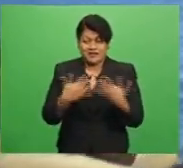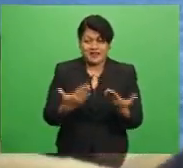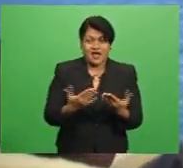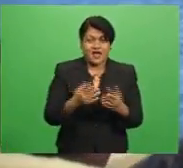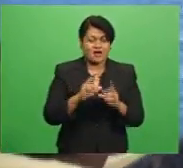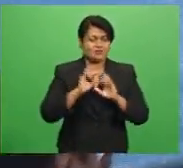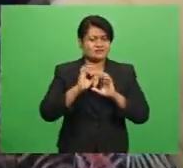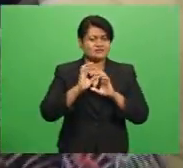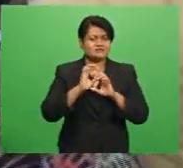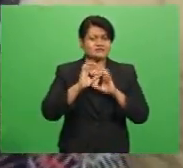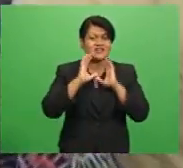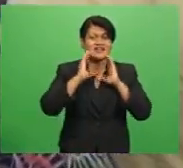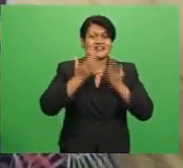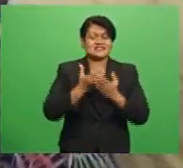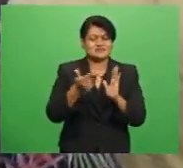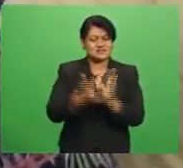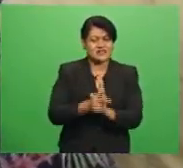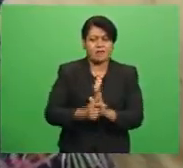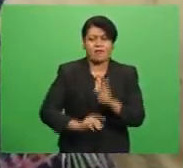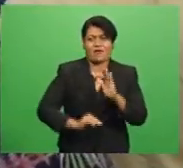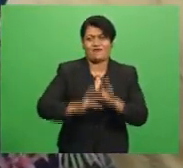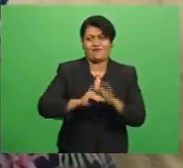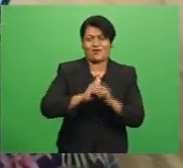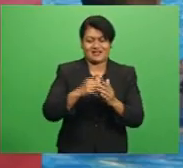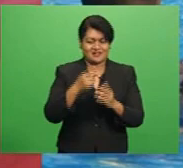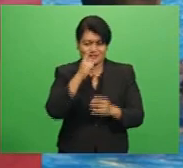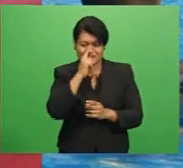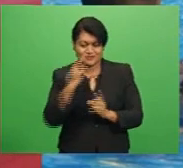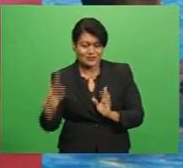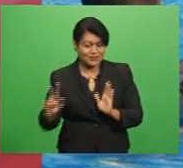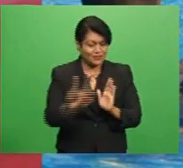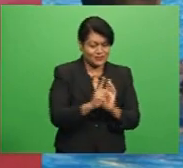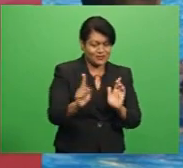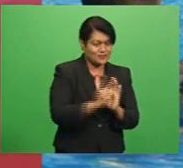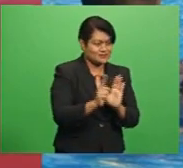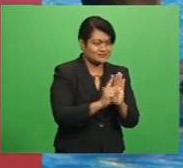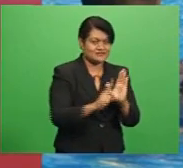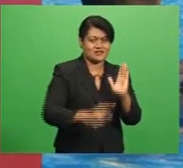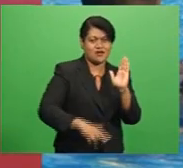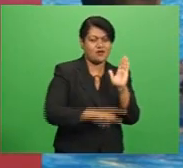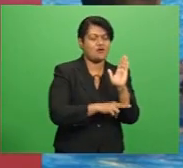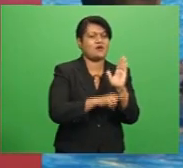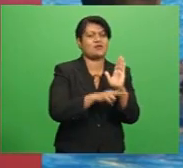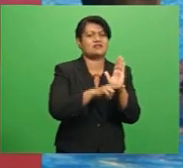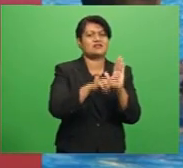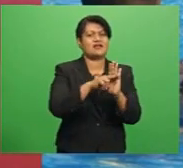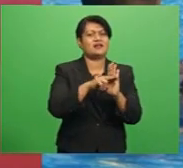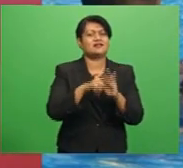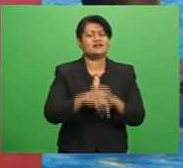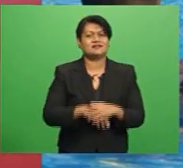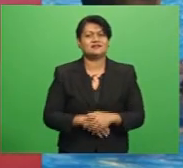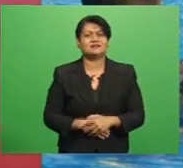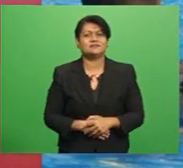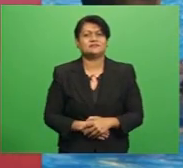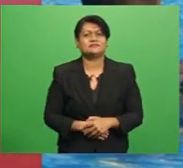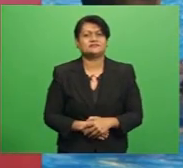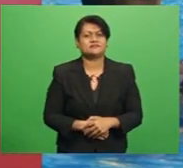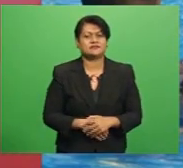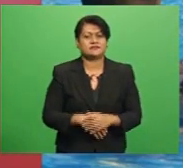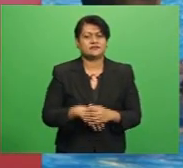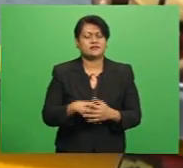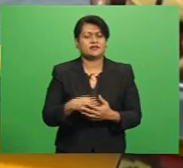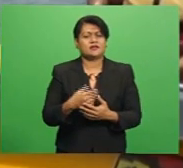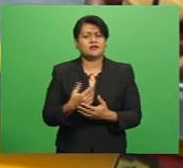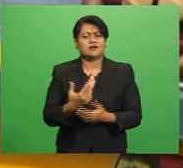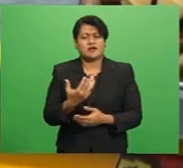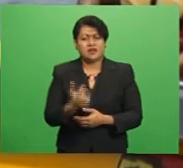of the Fiji hotel and tourism members around the country report that Christmas was surprisingly busy in most regions. You need to keep in mind that